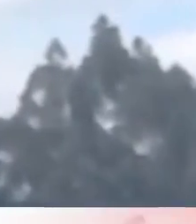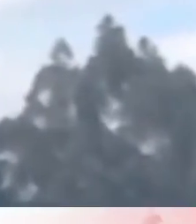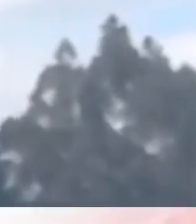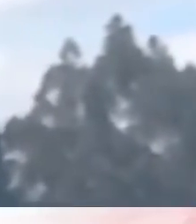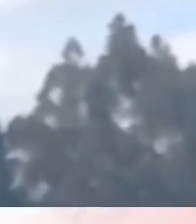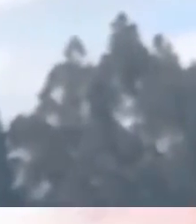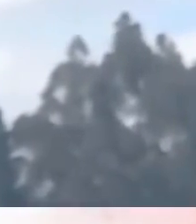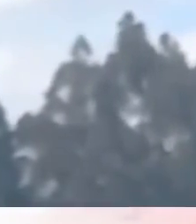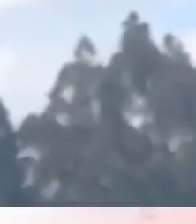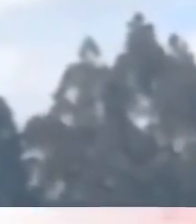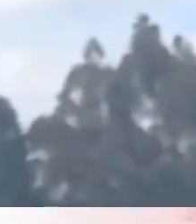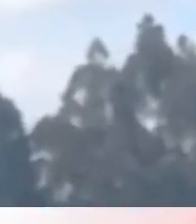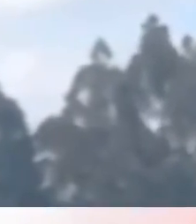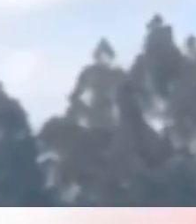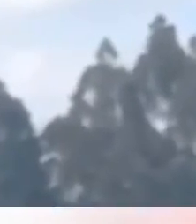hivi.